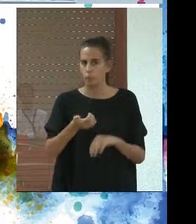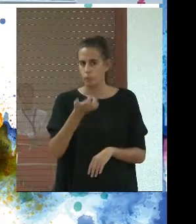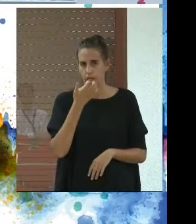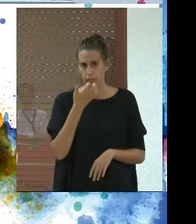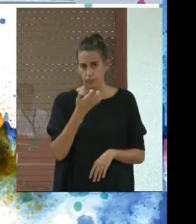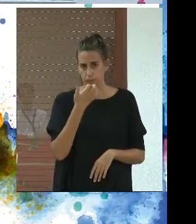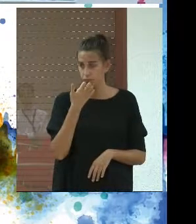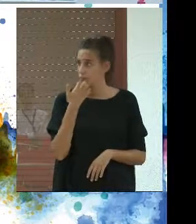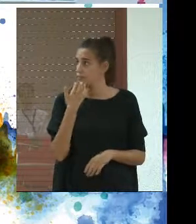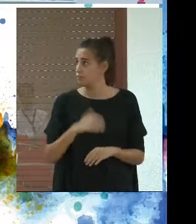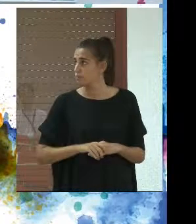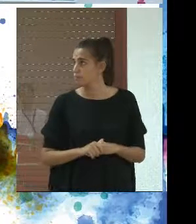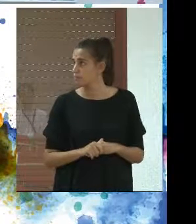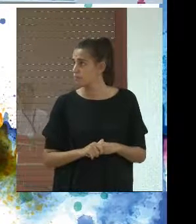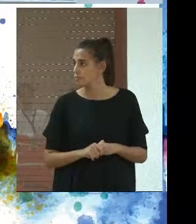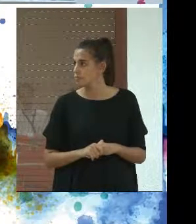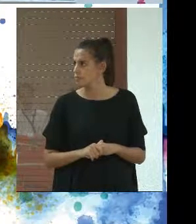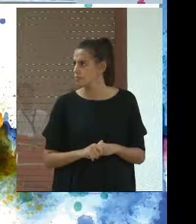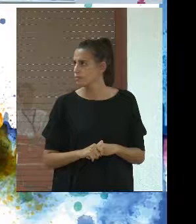to objects, to adapt